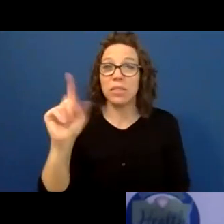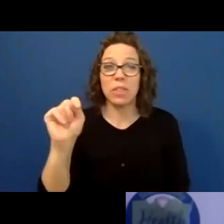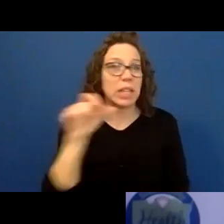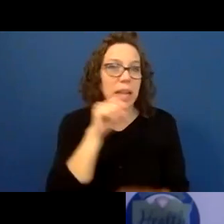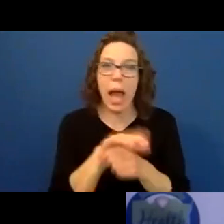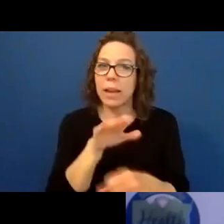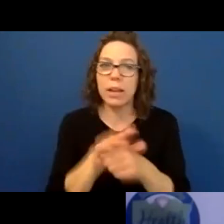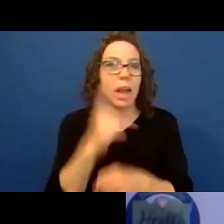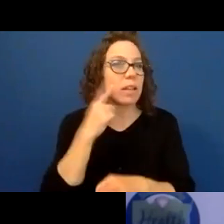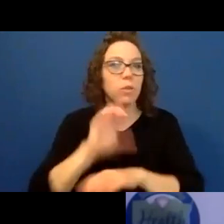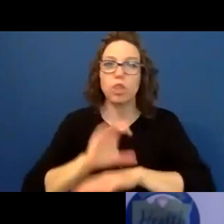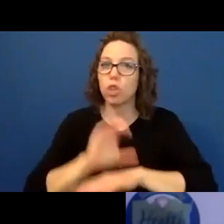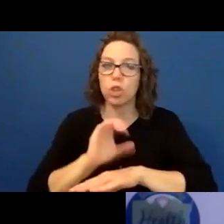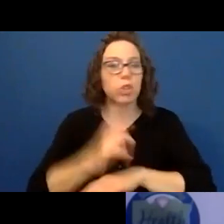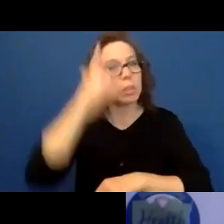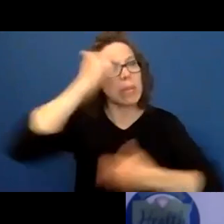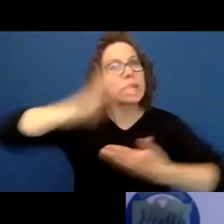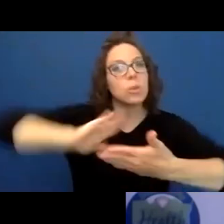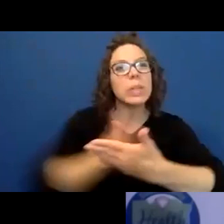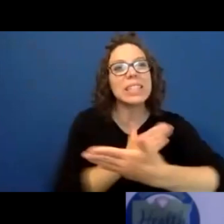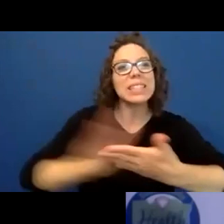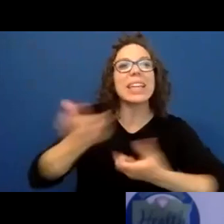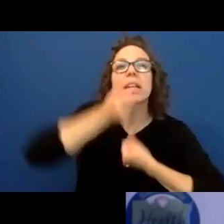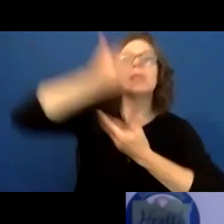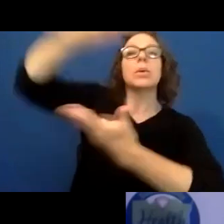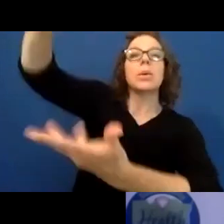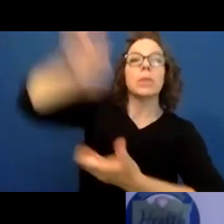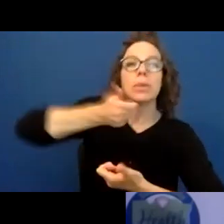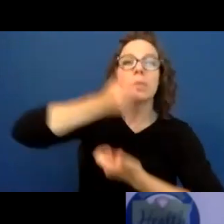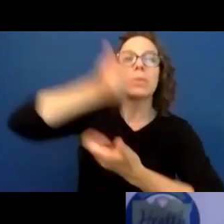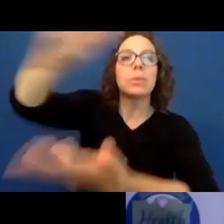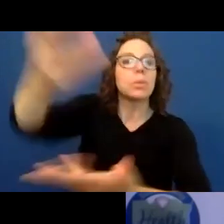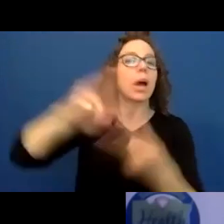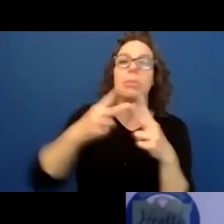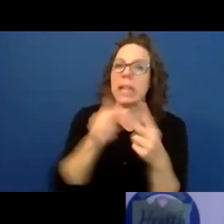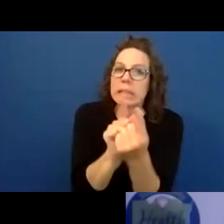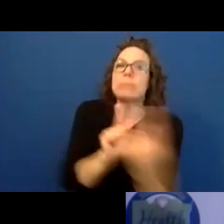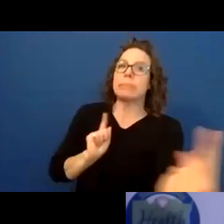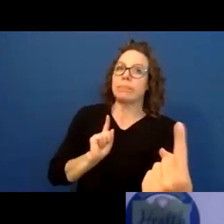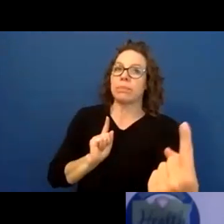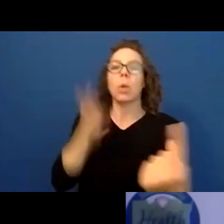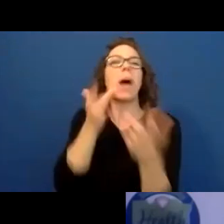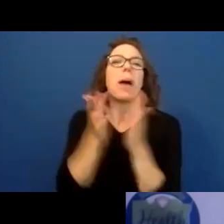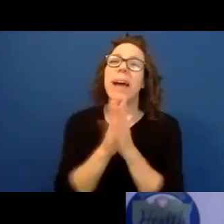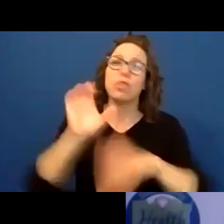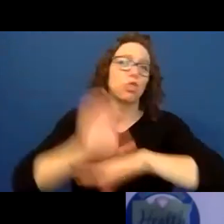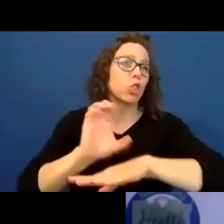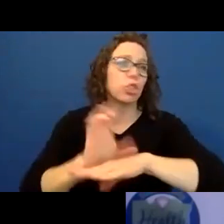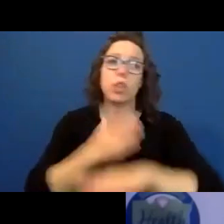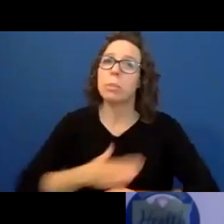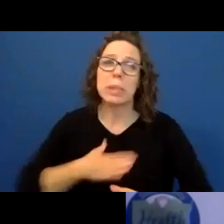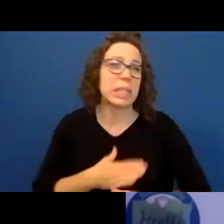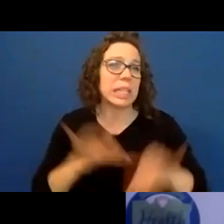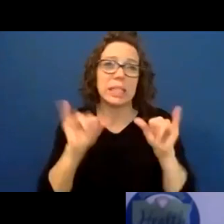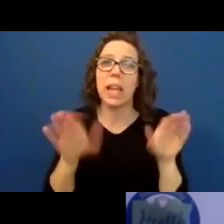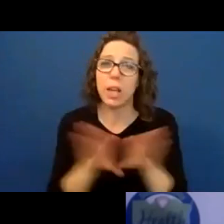worship context. So that's one of the reasons why we're really asking people to please not open the doors for worship and put people